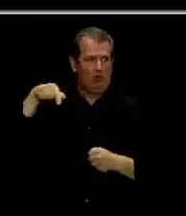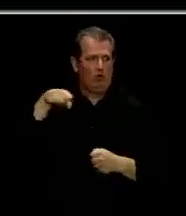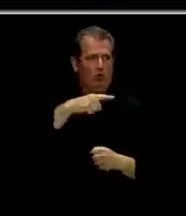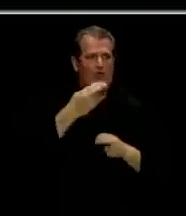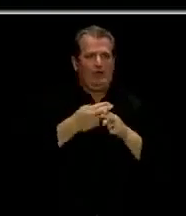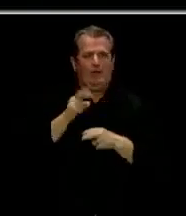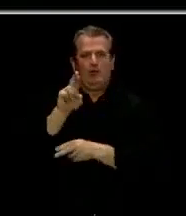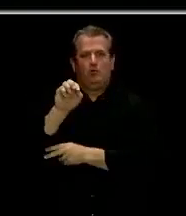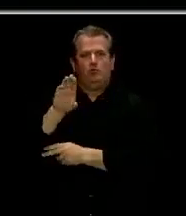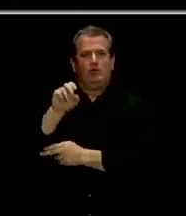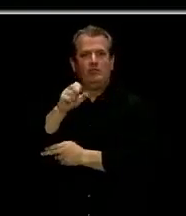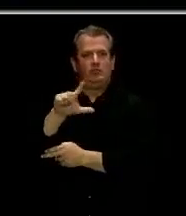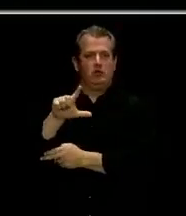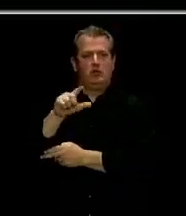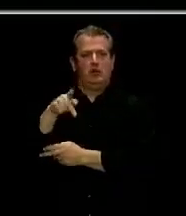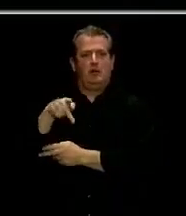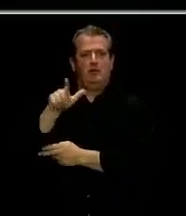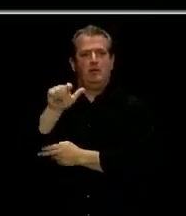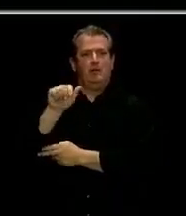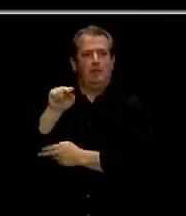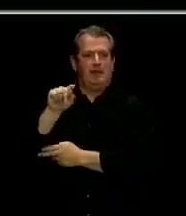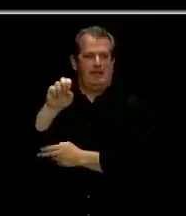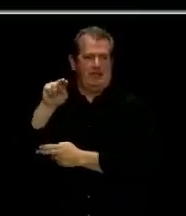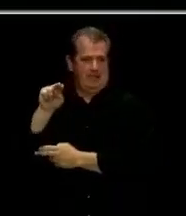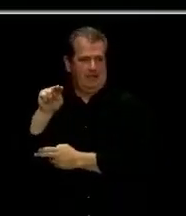Plankin, Representative Rachel Plankin.